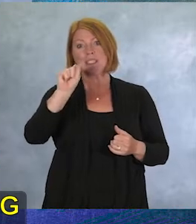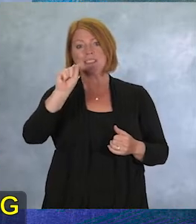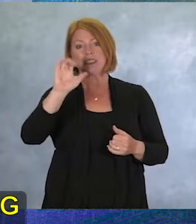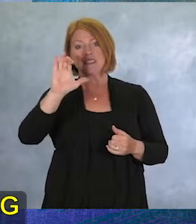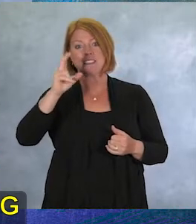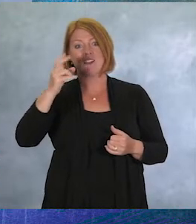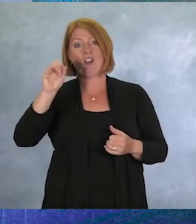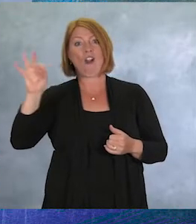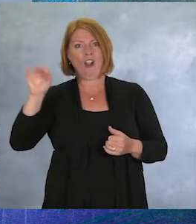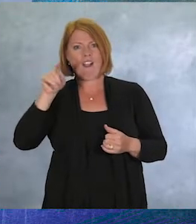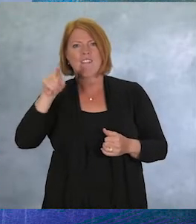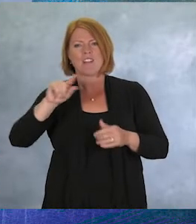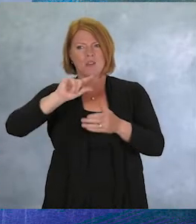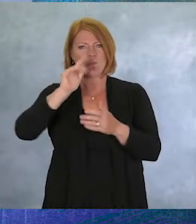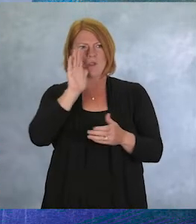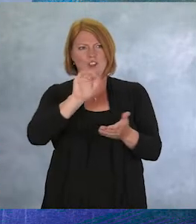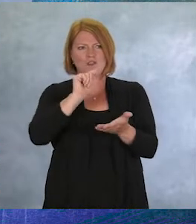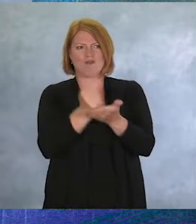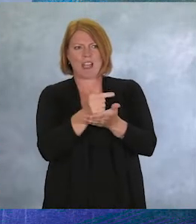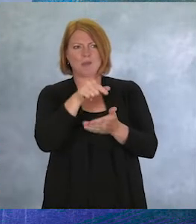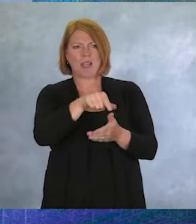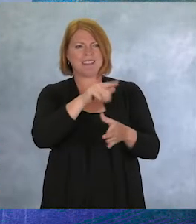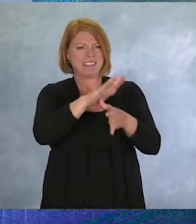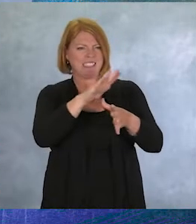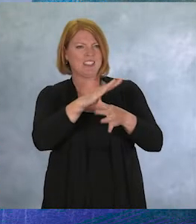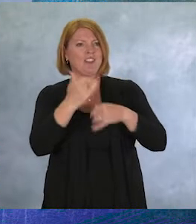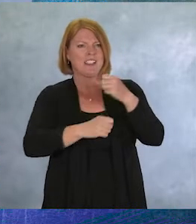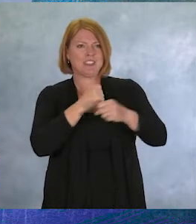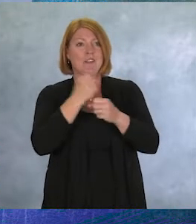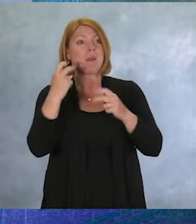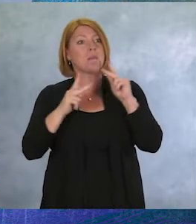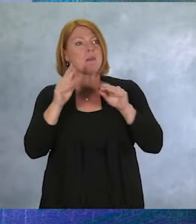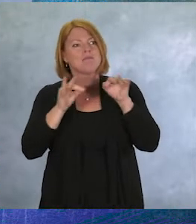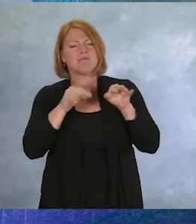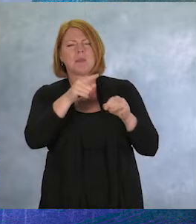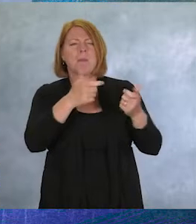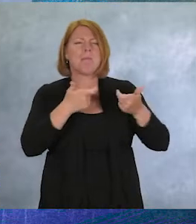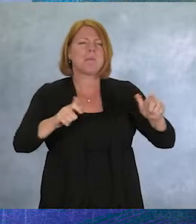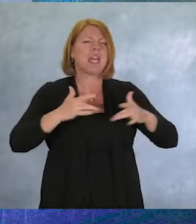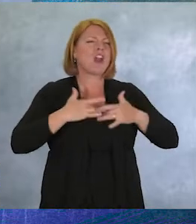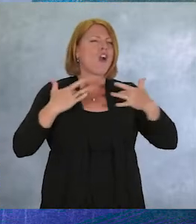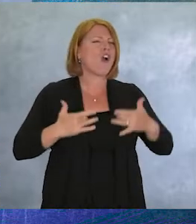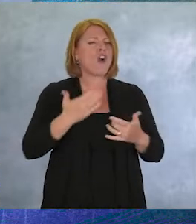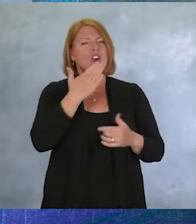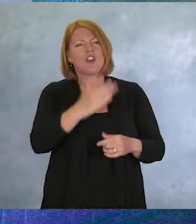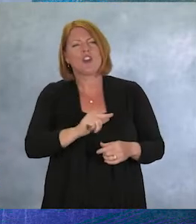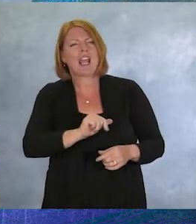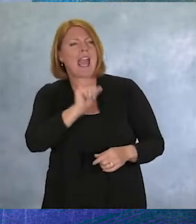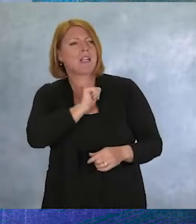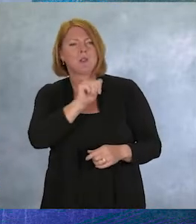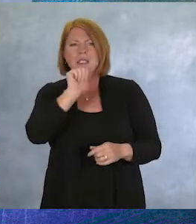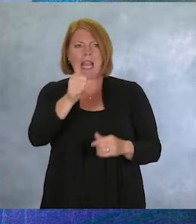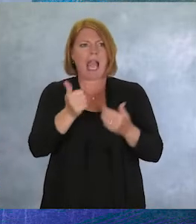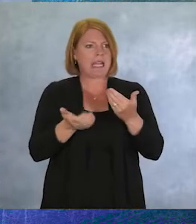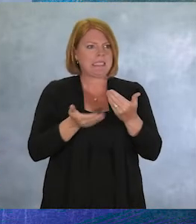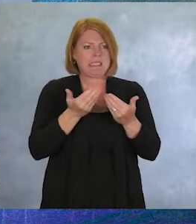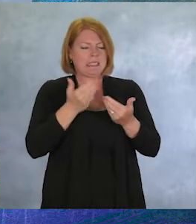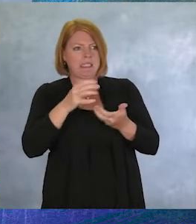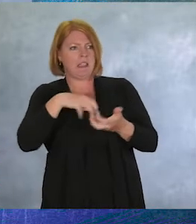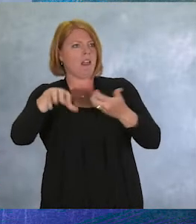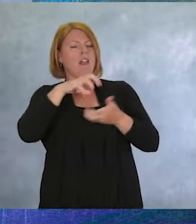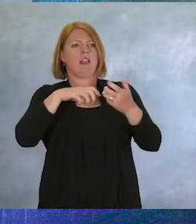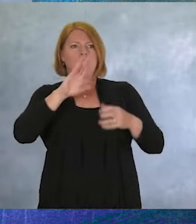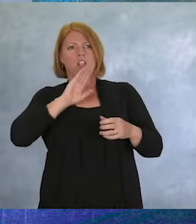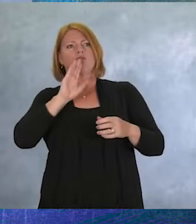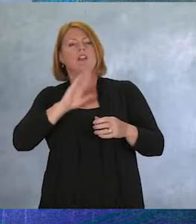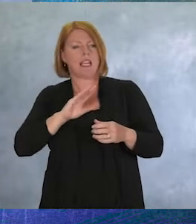graduating senior who has been described as having a big heart, a good attitude, and not easily flustered. We could all strive for